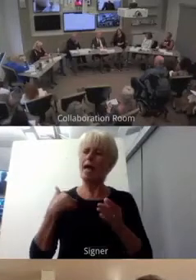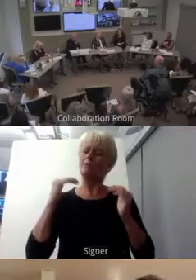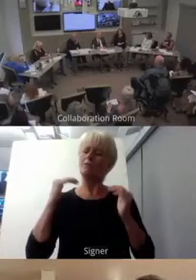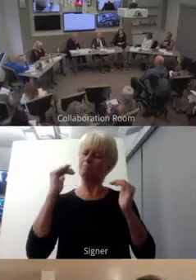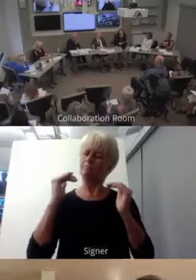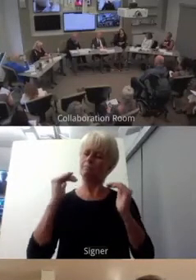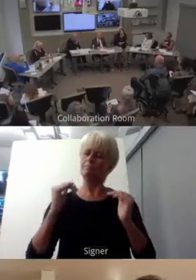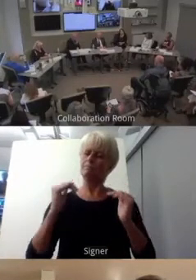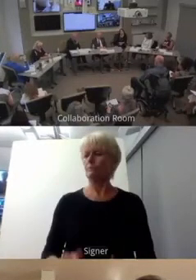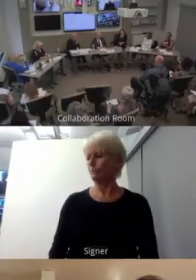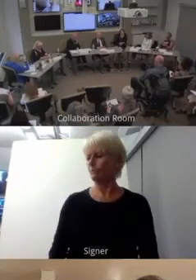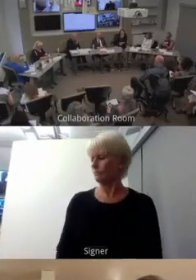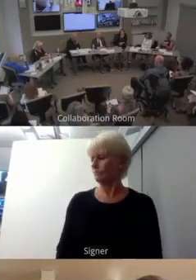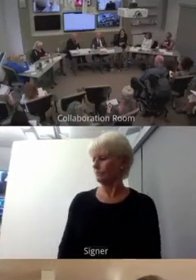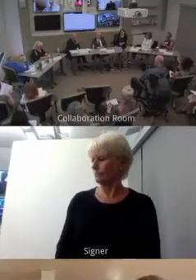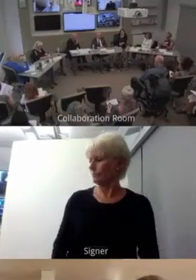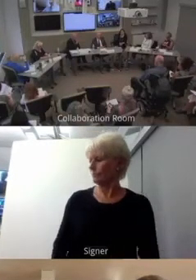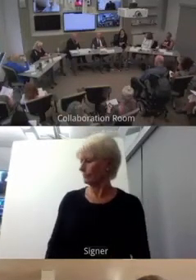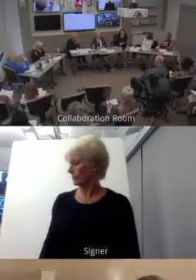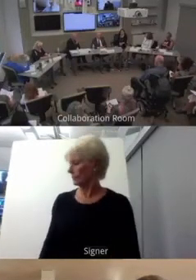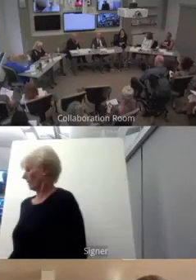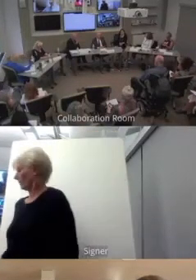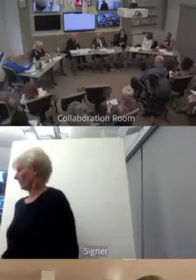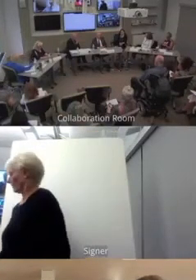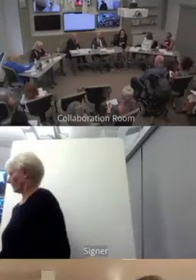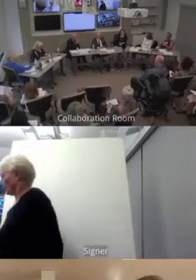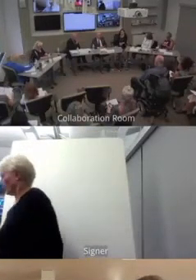Svea, I want to ask you've